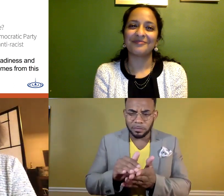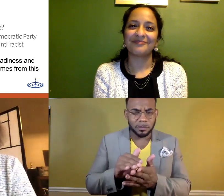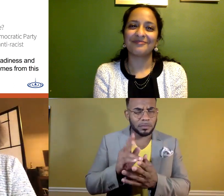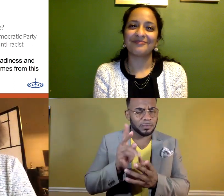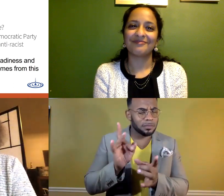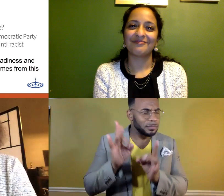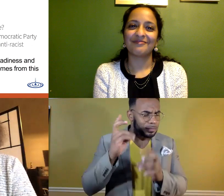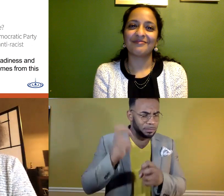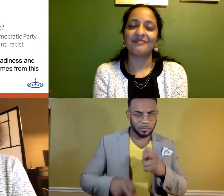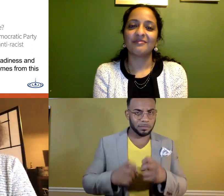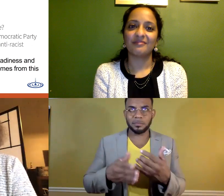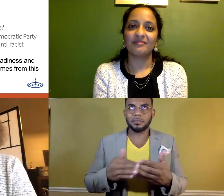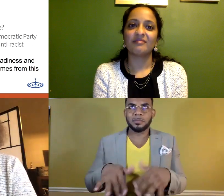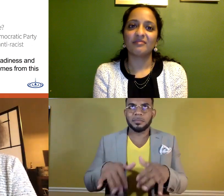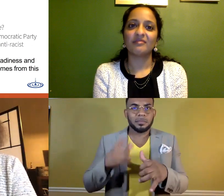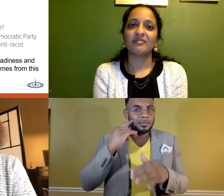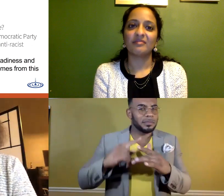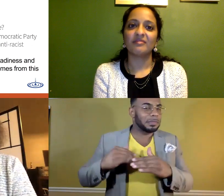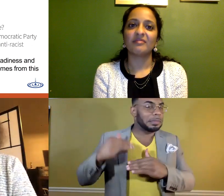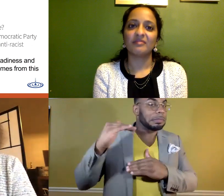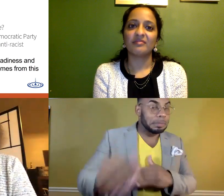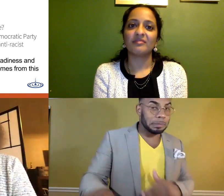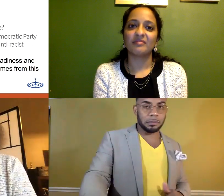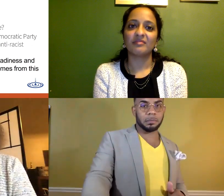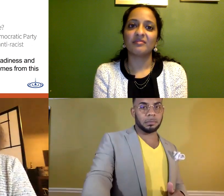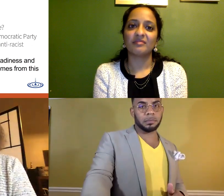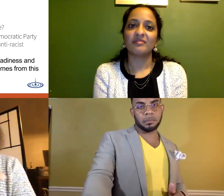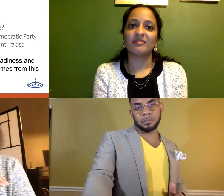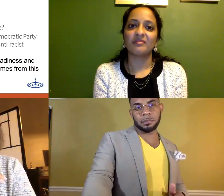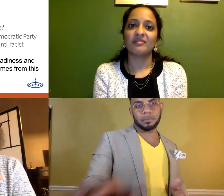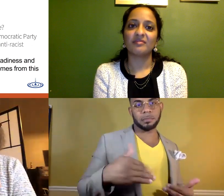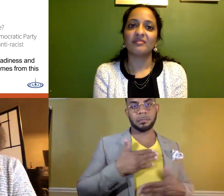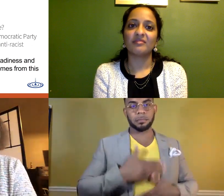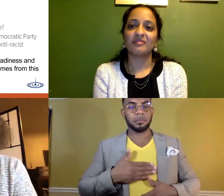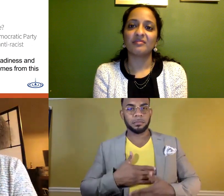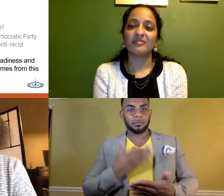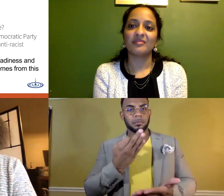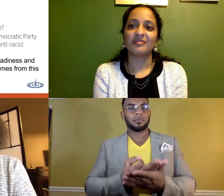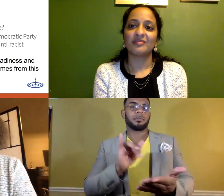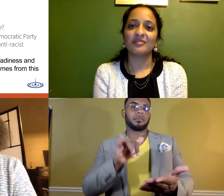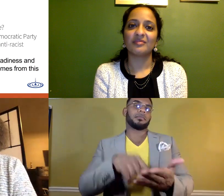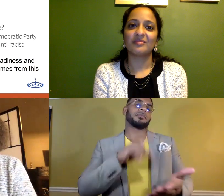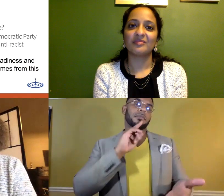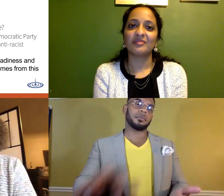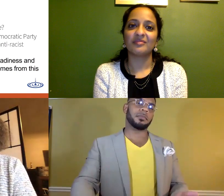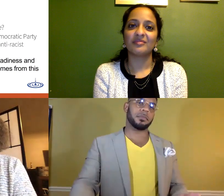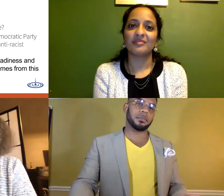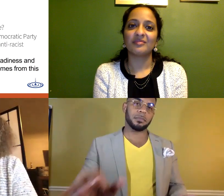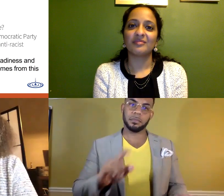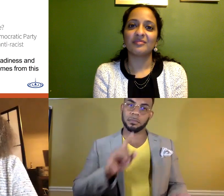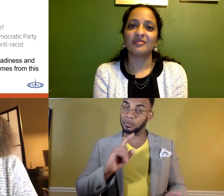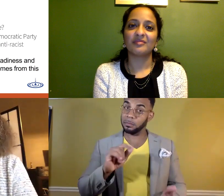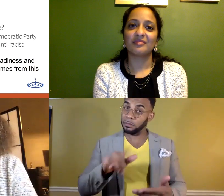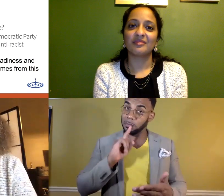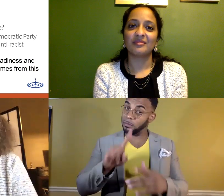very hard to even take that first step. And I just want to appreciate the fact that this is